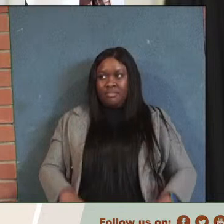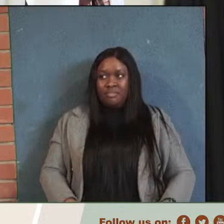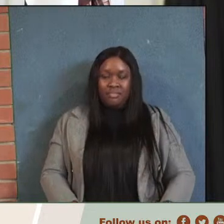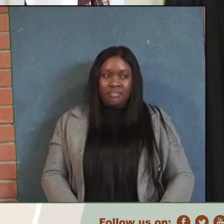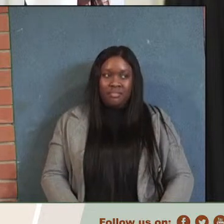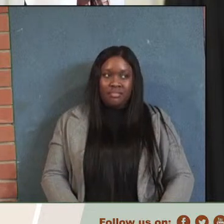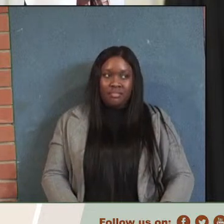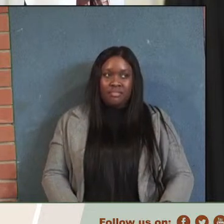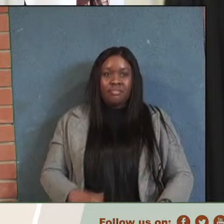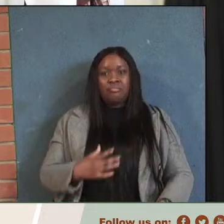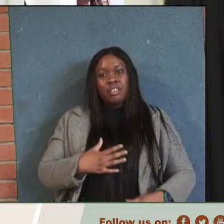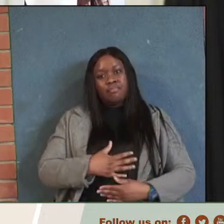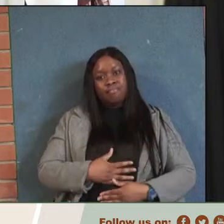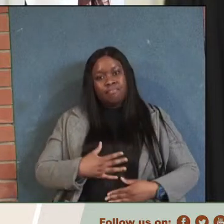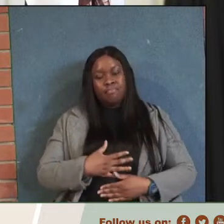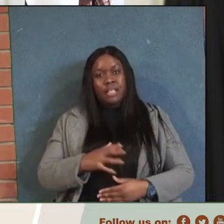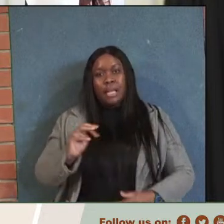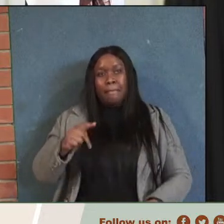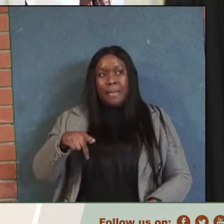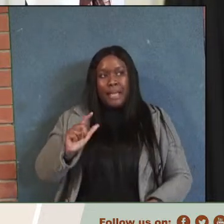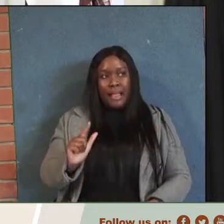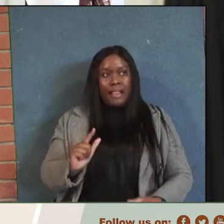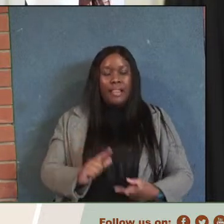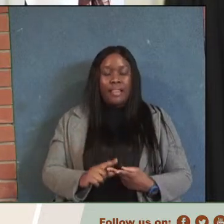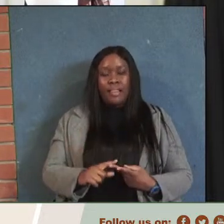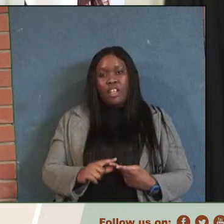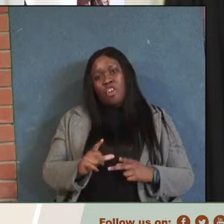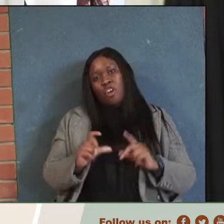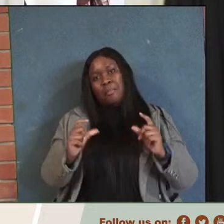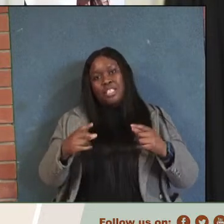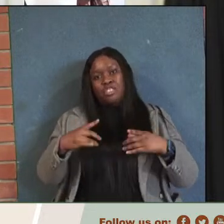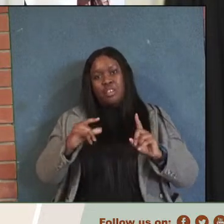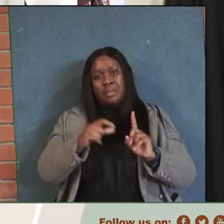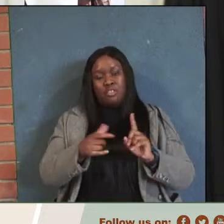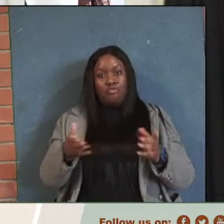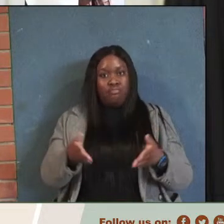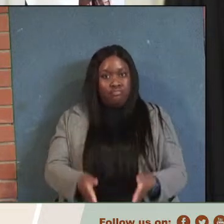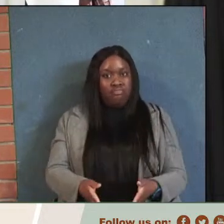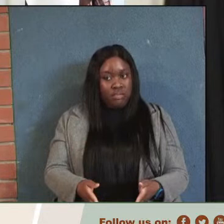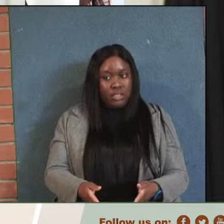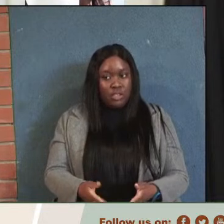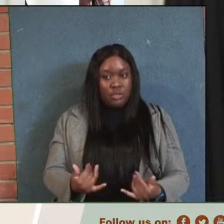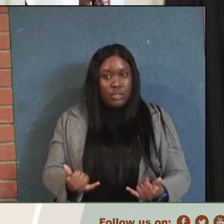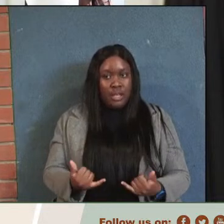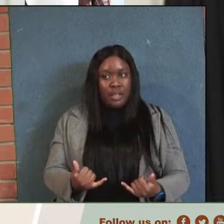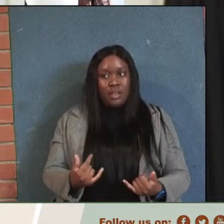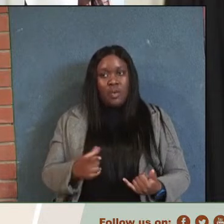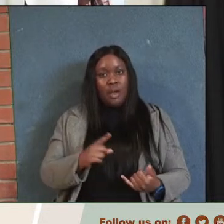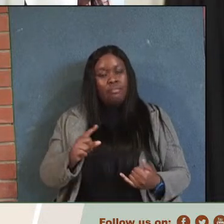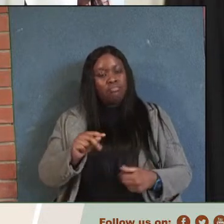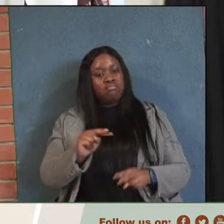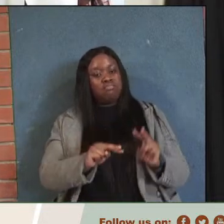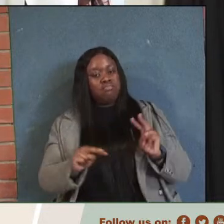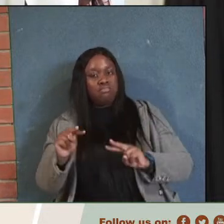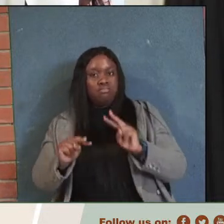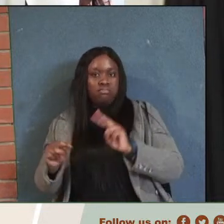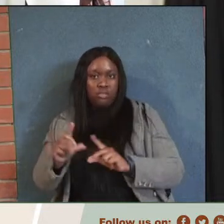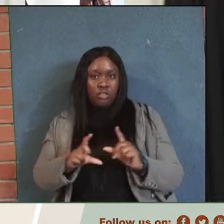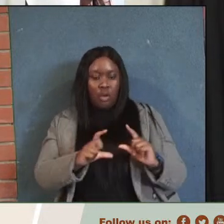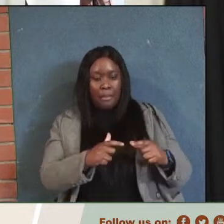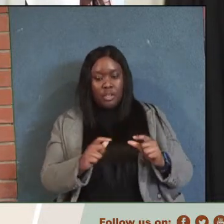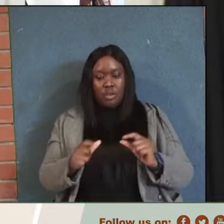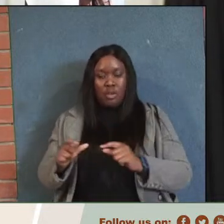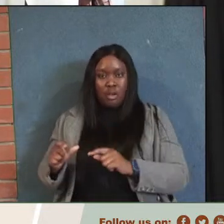I remain grateful to the MPLs and committee chairpersons for being here today to play an oversight role of the committee in the correct part